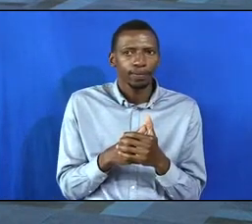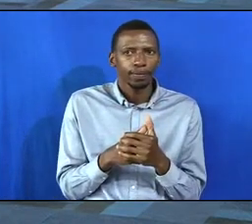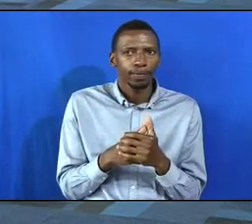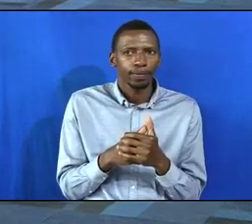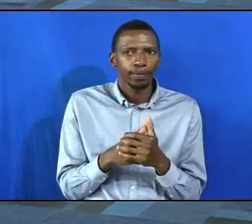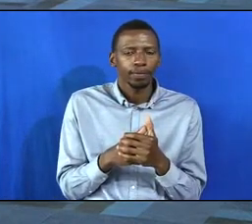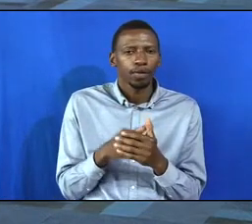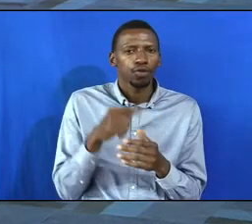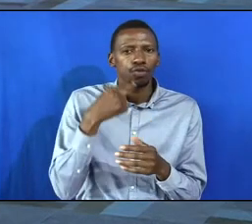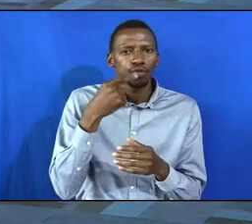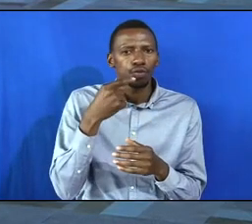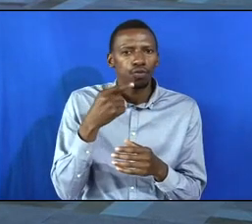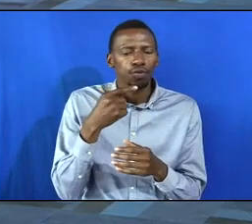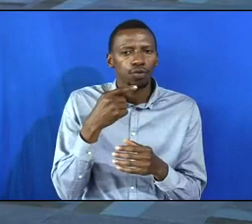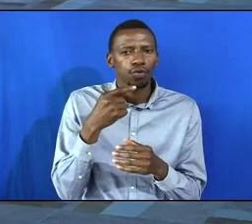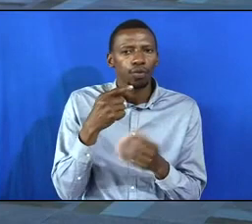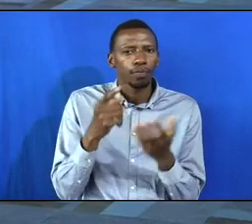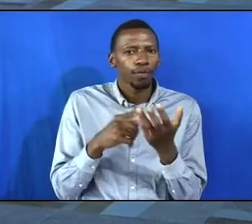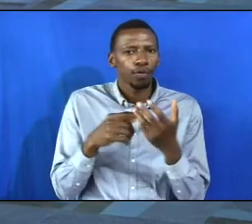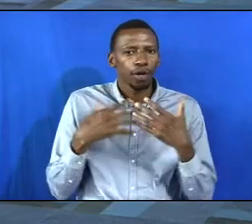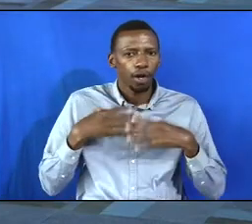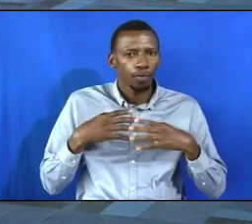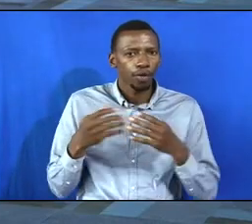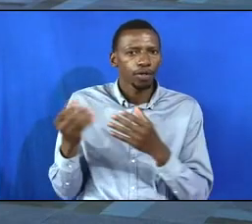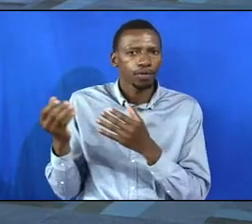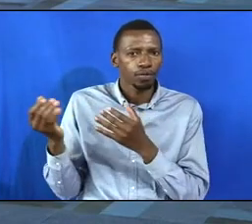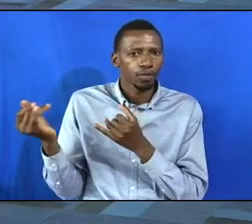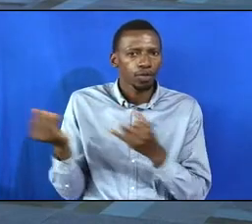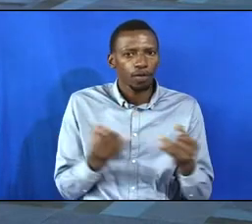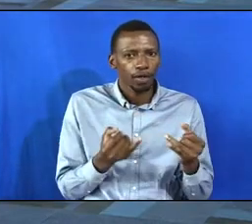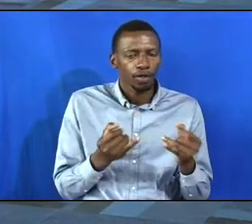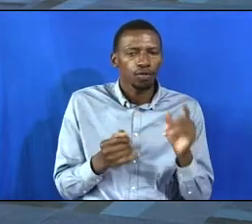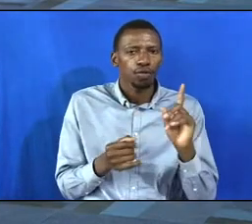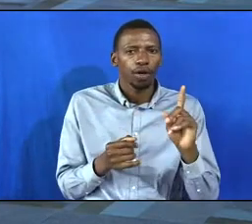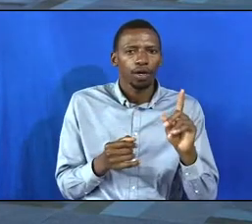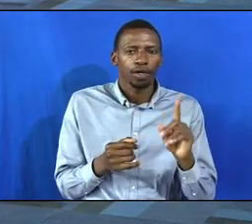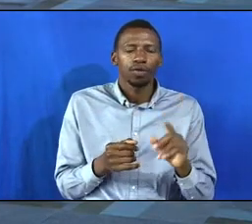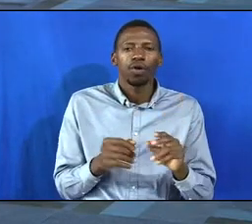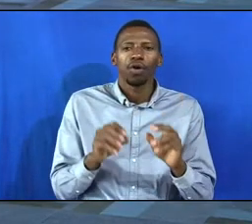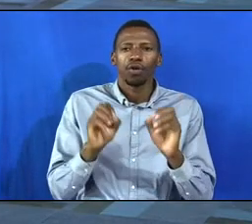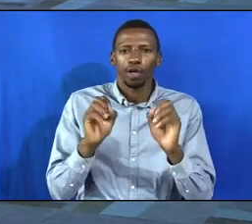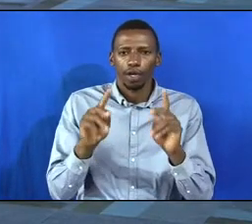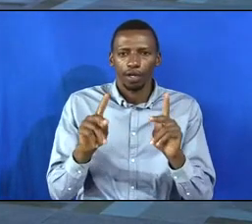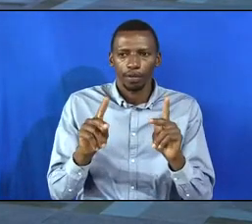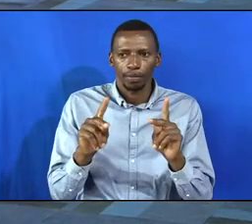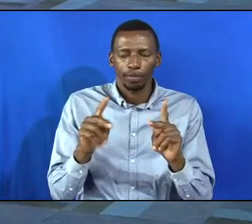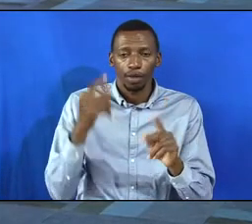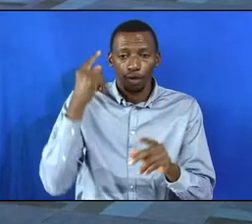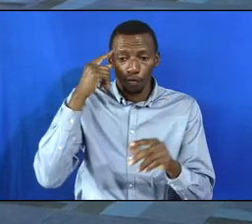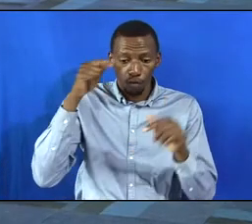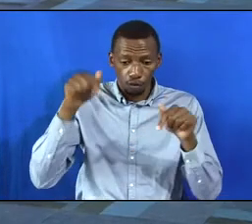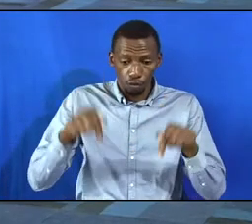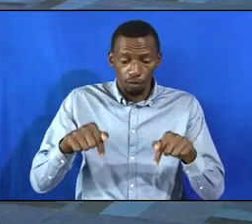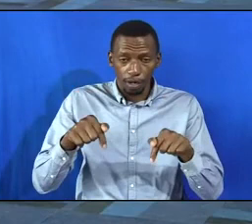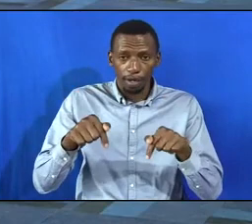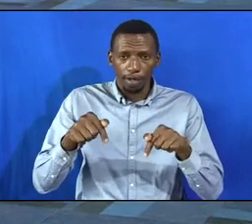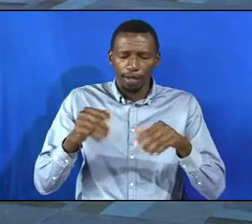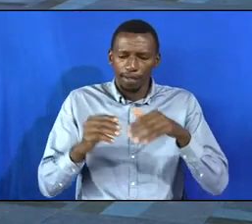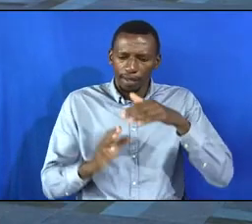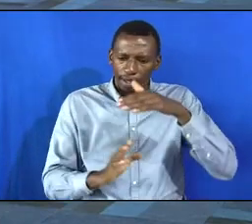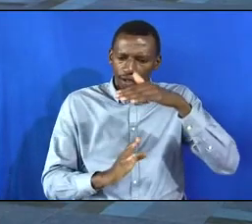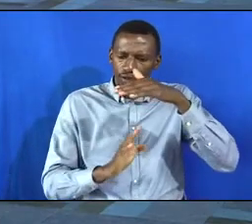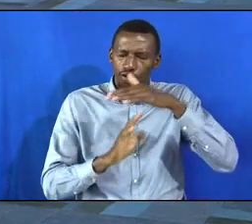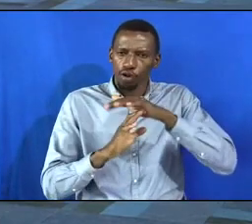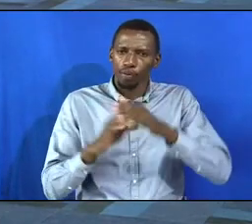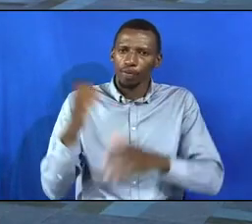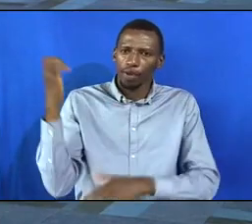And you invited 1. So, for today, the top evangelist,